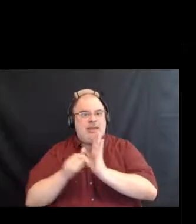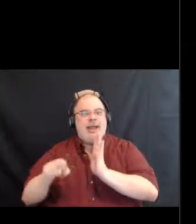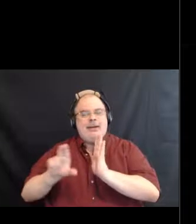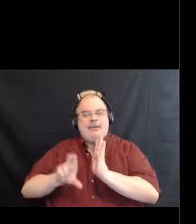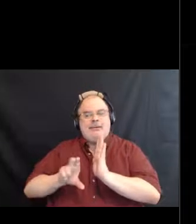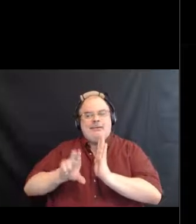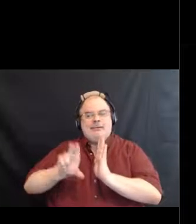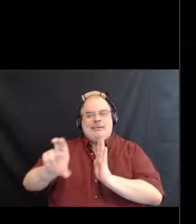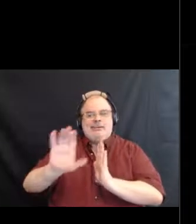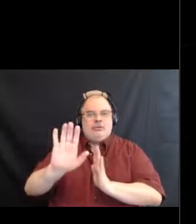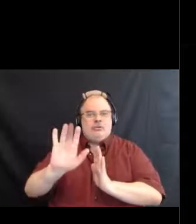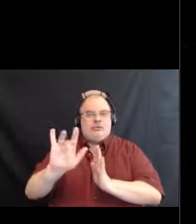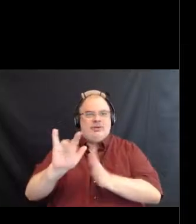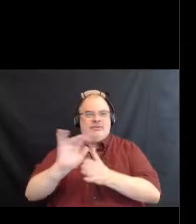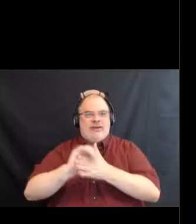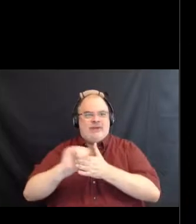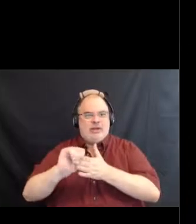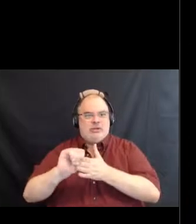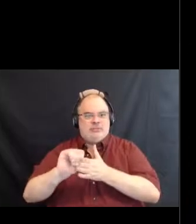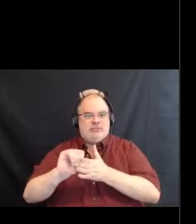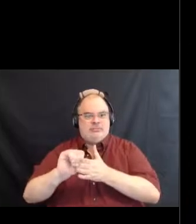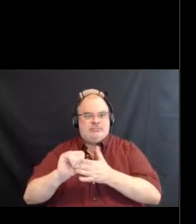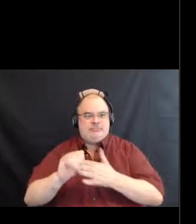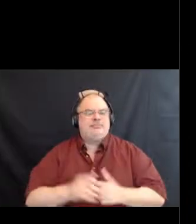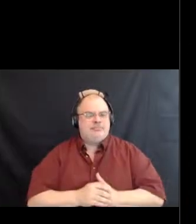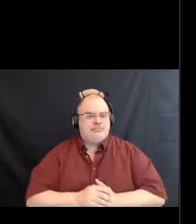the investment options they want that money to go to.